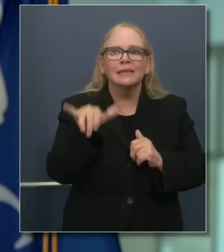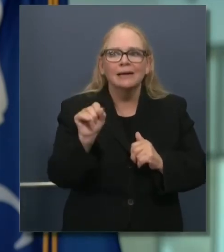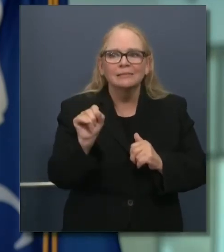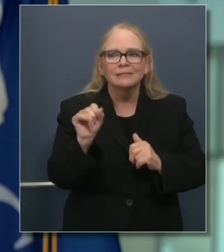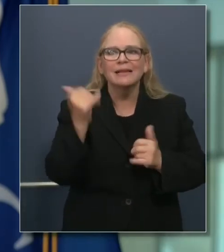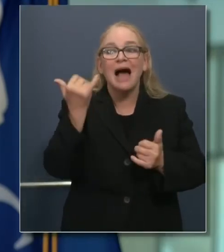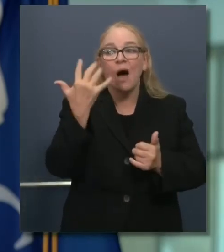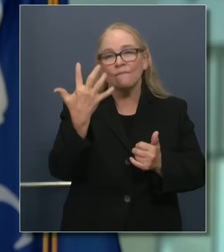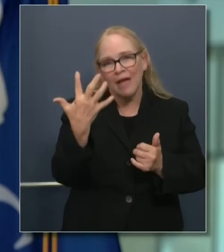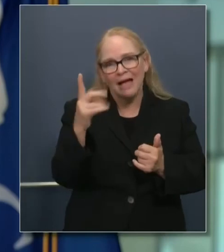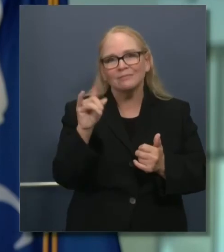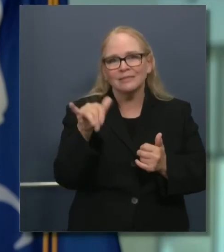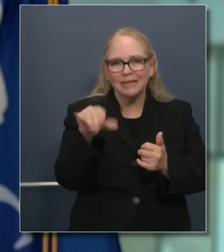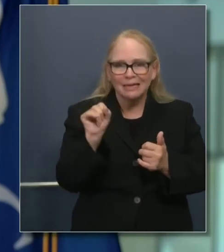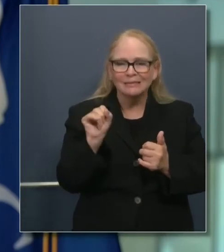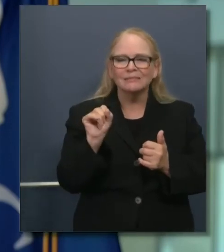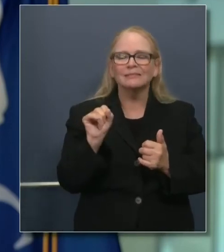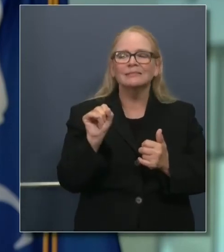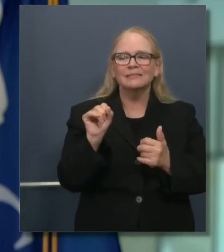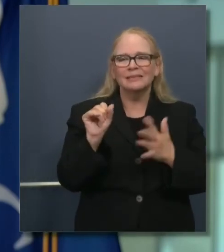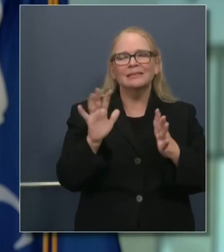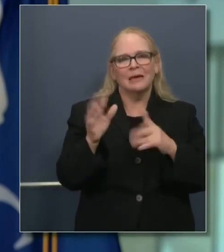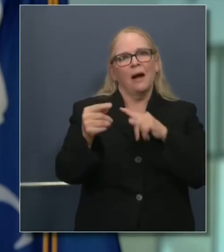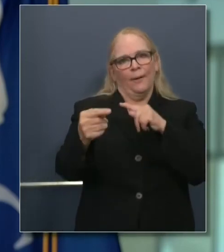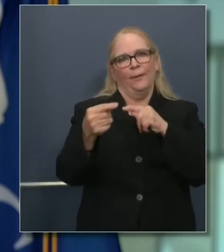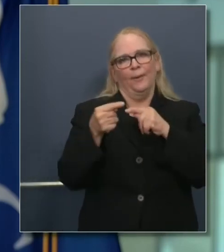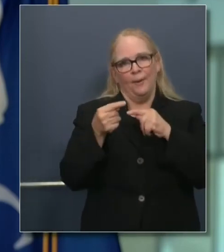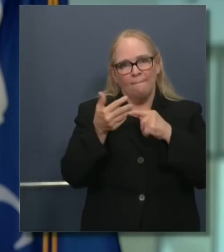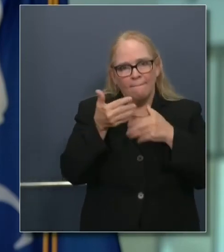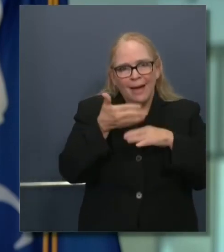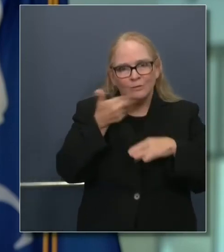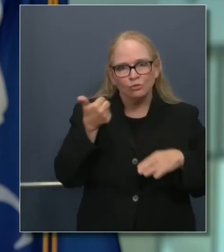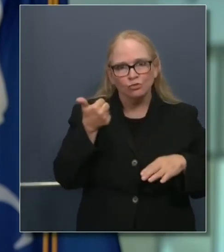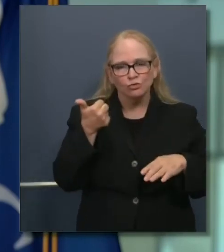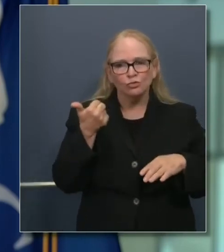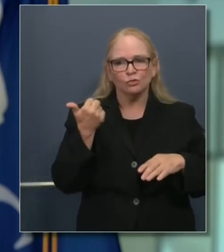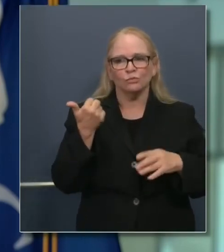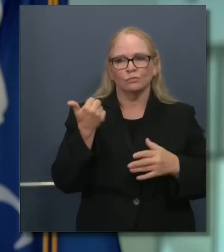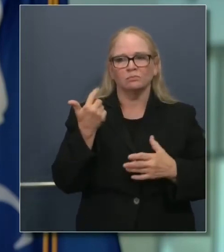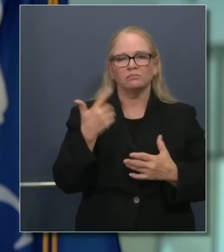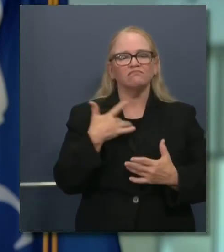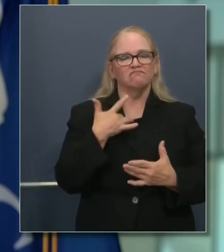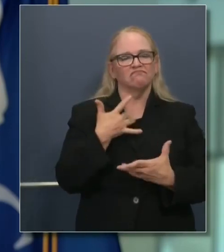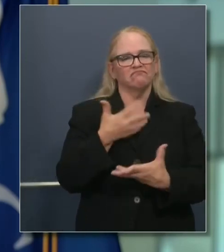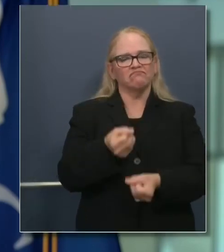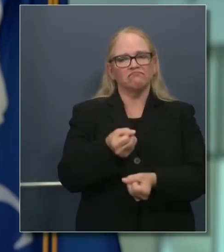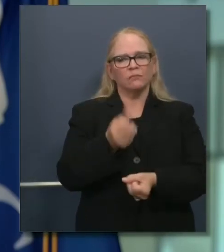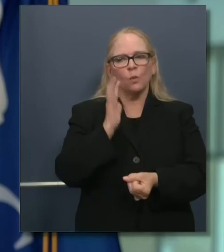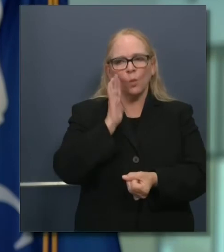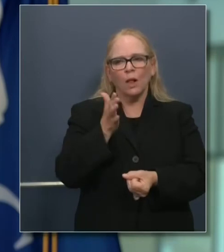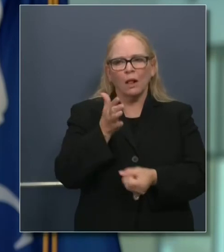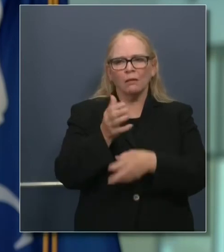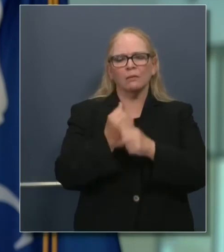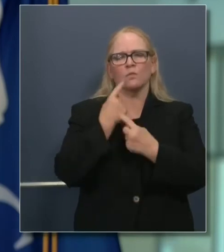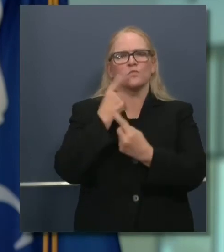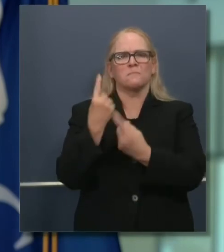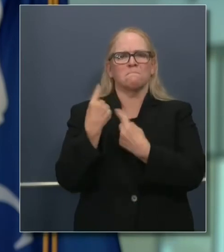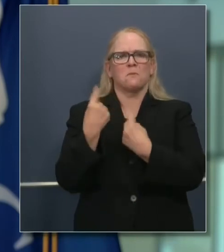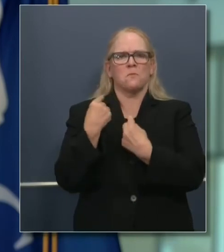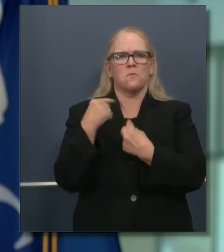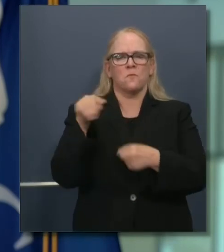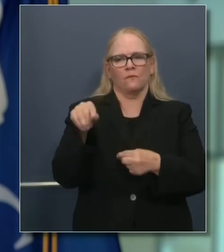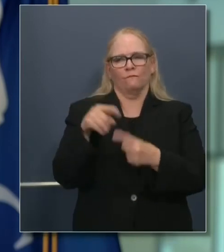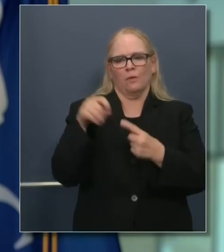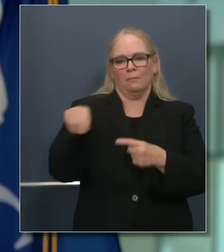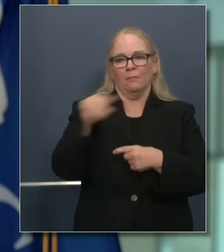some conversations with the largest labs, we're feeling confident per their report that that time will continue to come down.